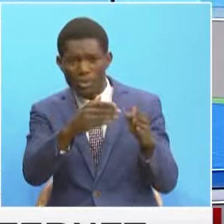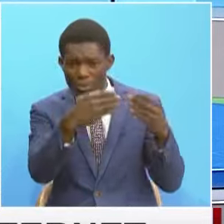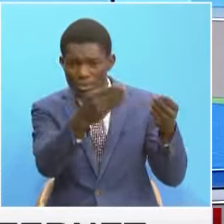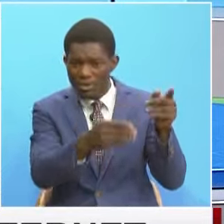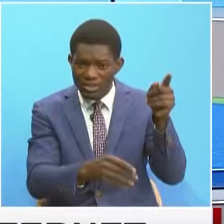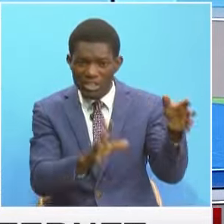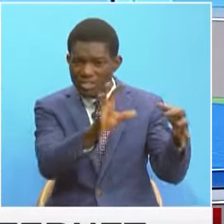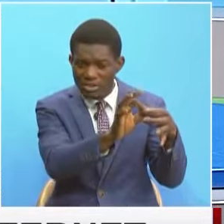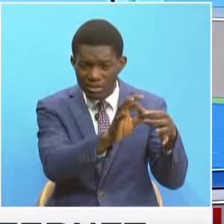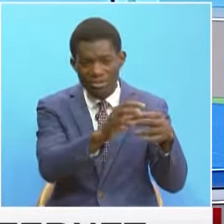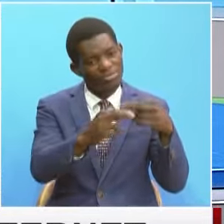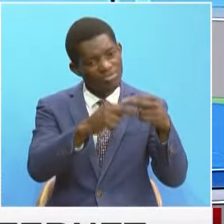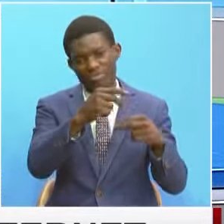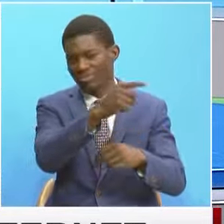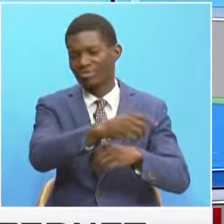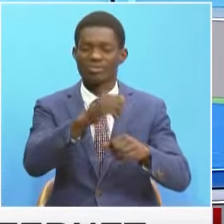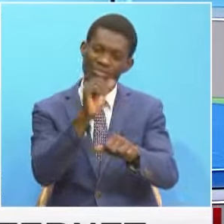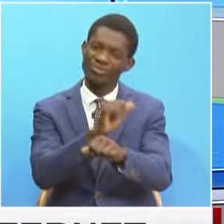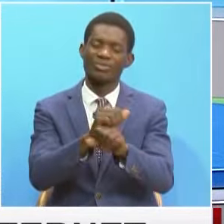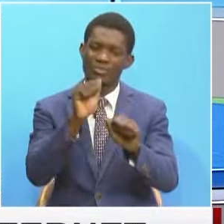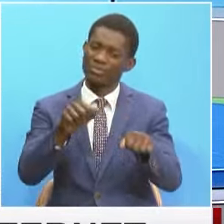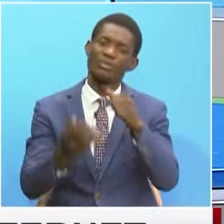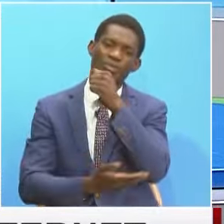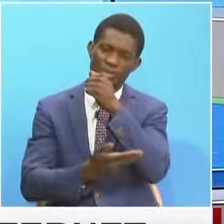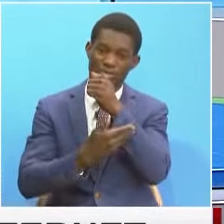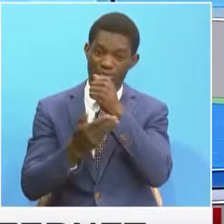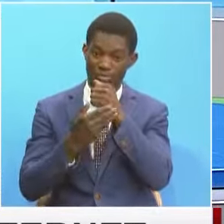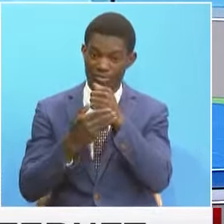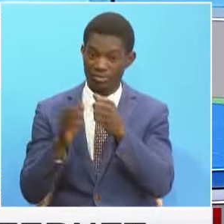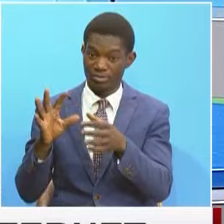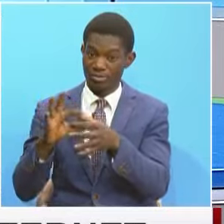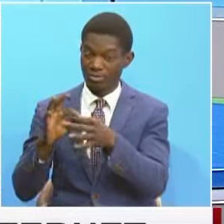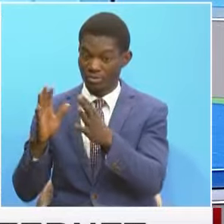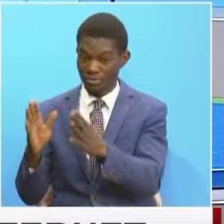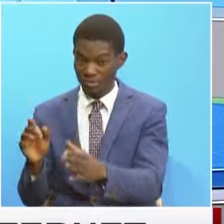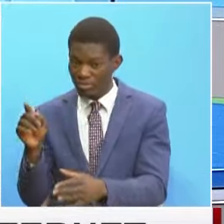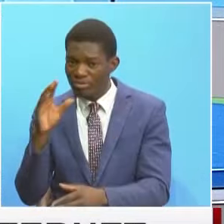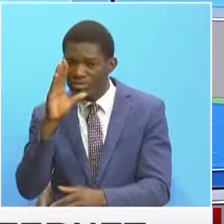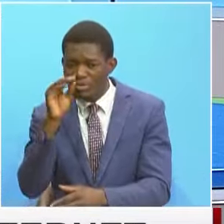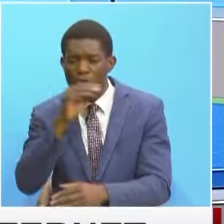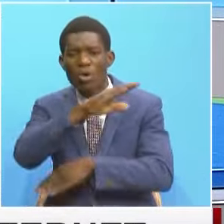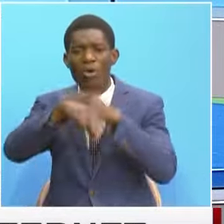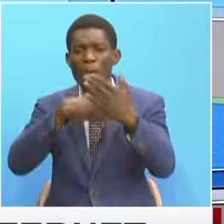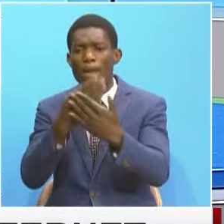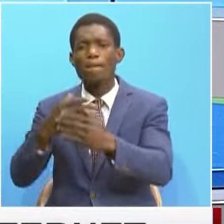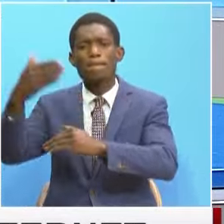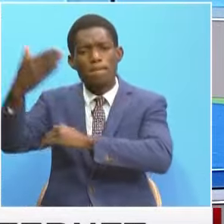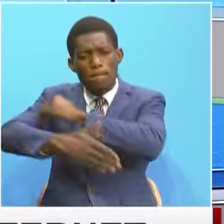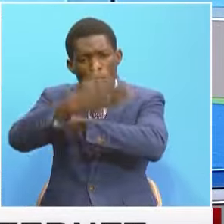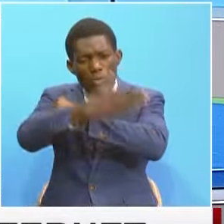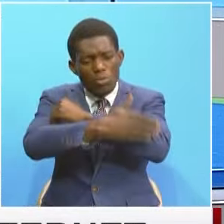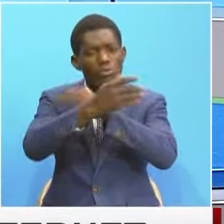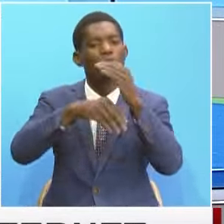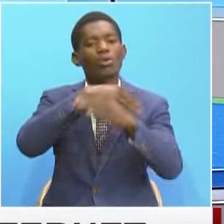facility. Mr. Chinyama says a similar connectivity will be replicated at all border posts across the